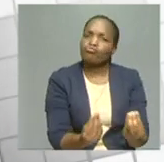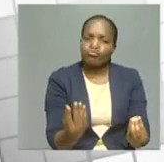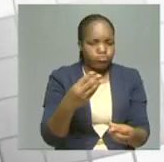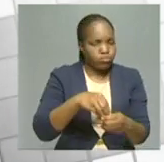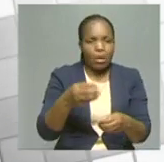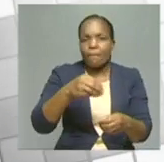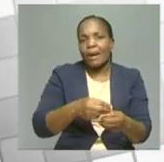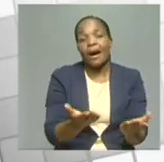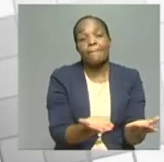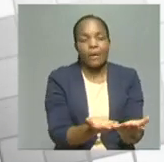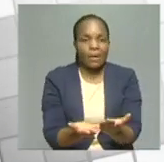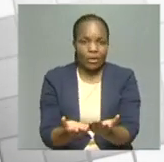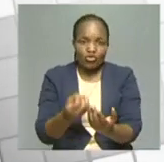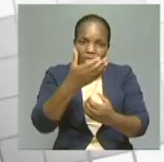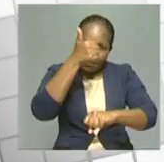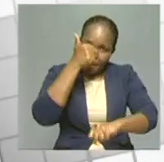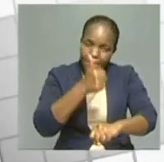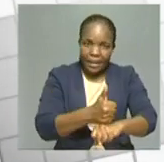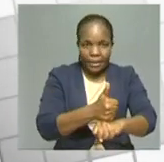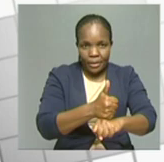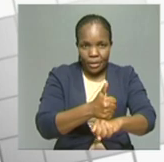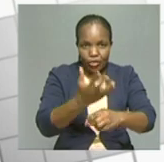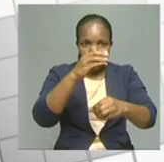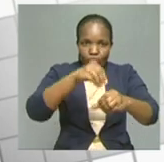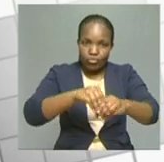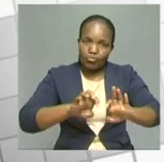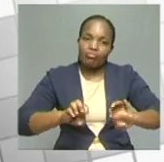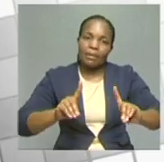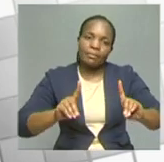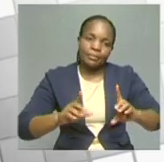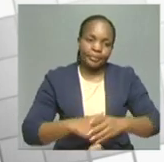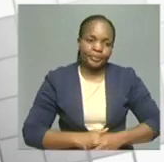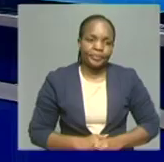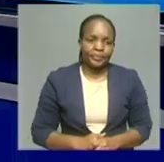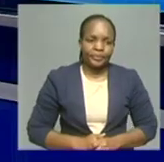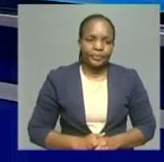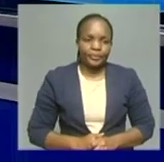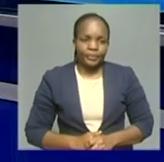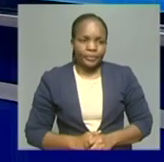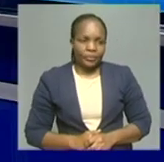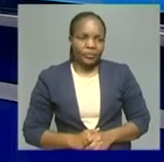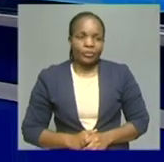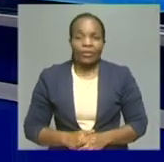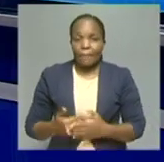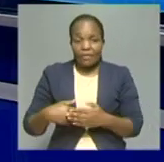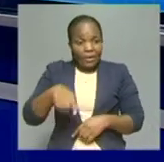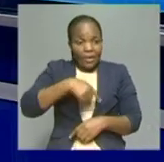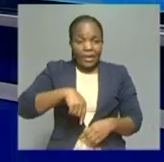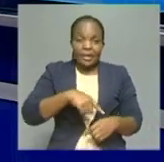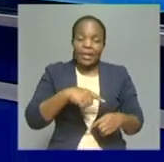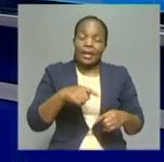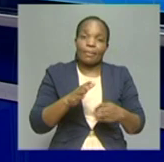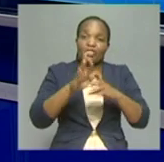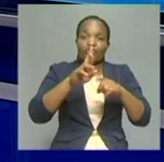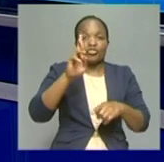make sure that every learner has got the opportunity to attend class. Earlier on, when we spoke to some of our colleagues in the various